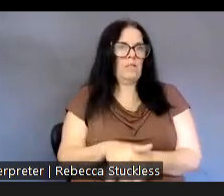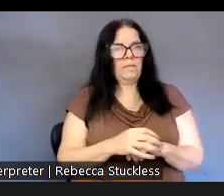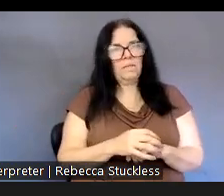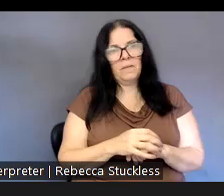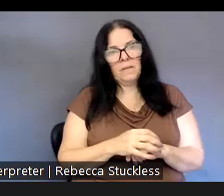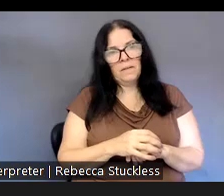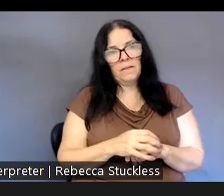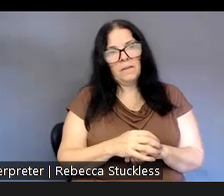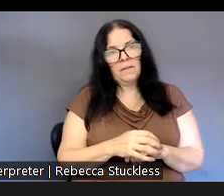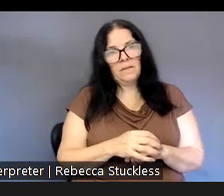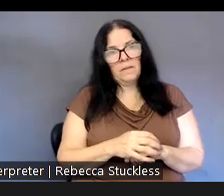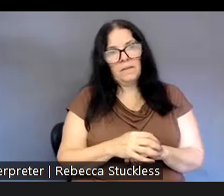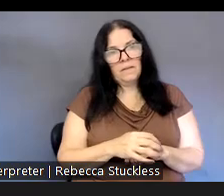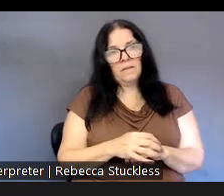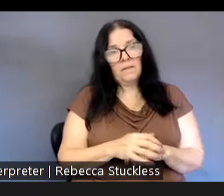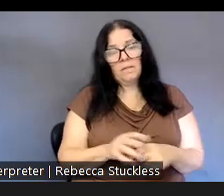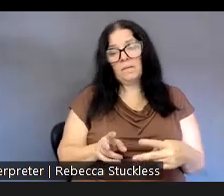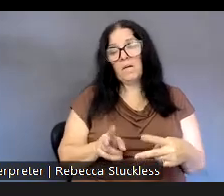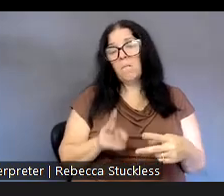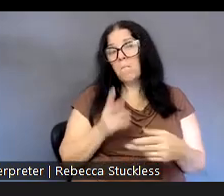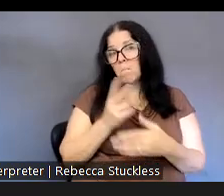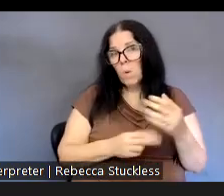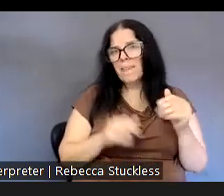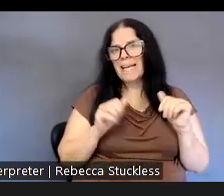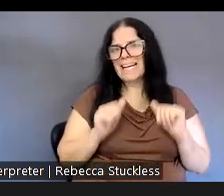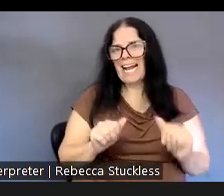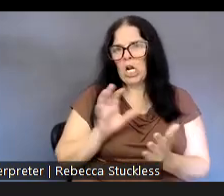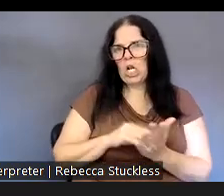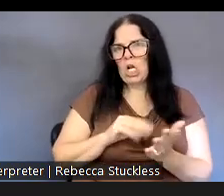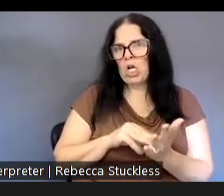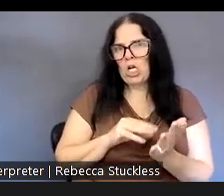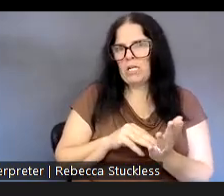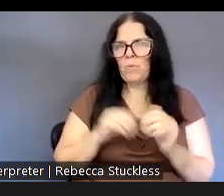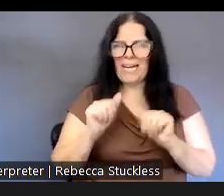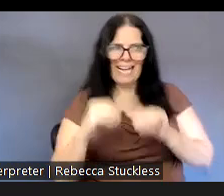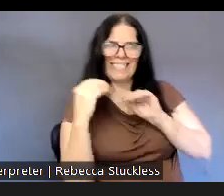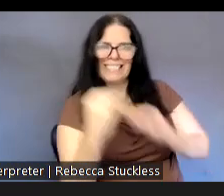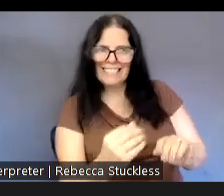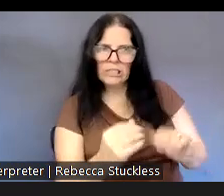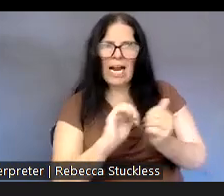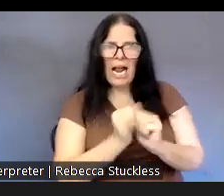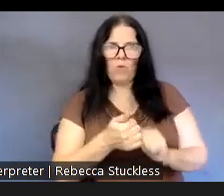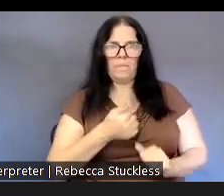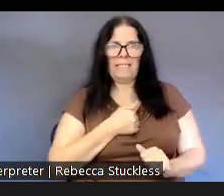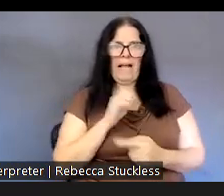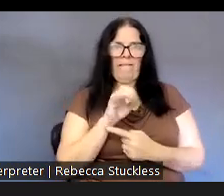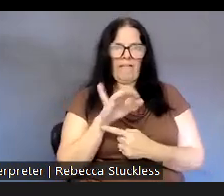Both of them are teachable, so let's see if we can find out what they